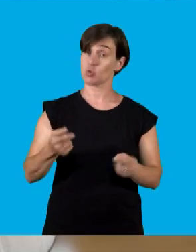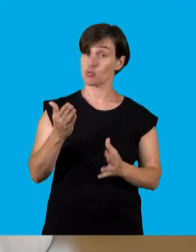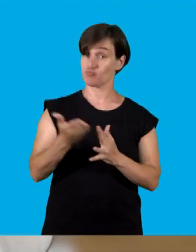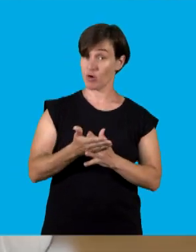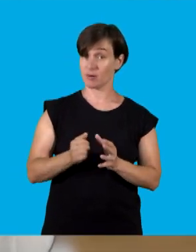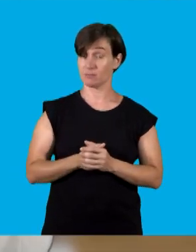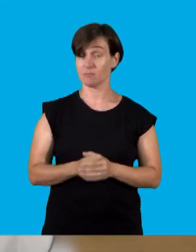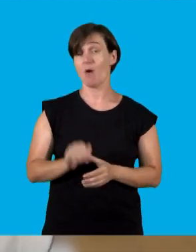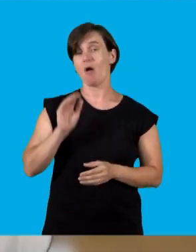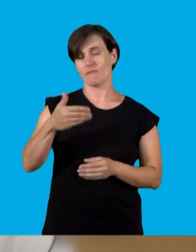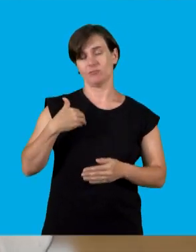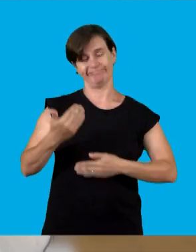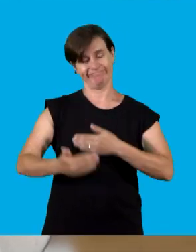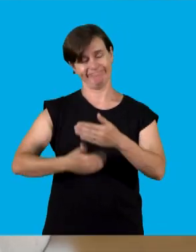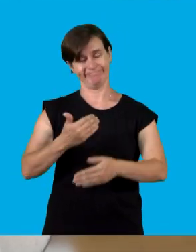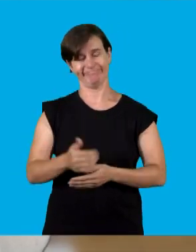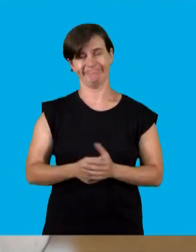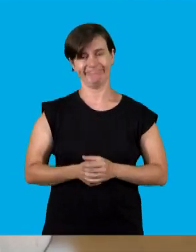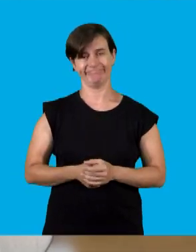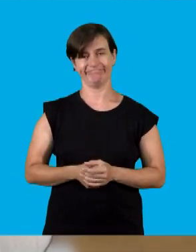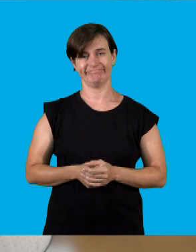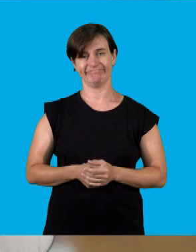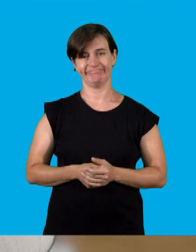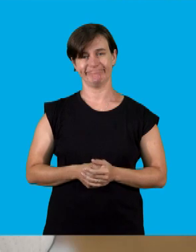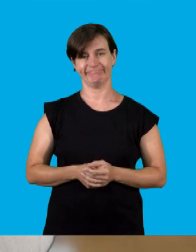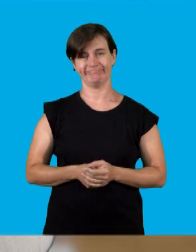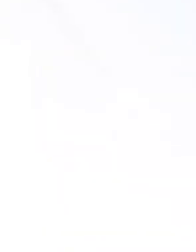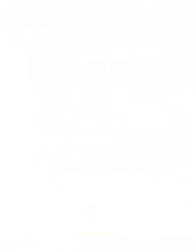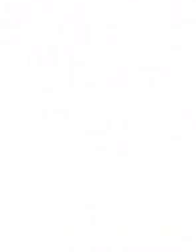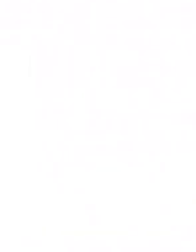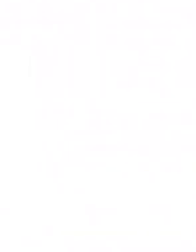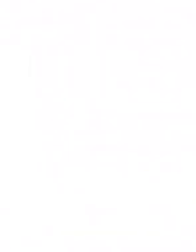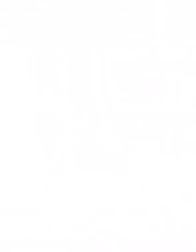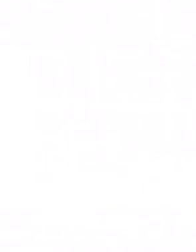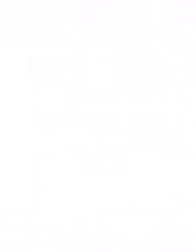take a short break. After the break, we'll continue with loans. See you now.